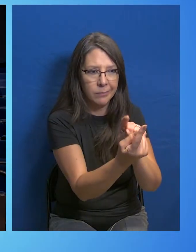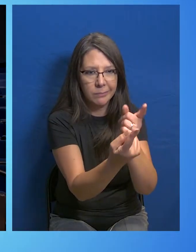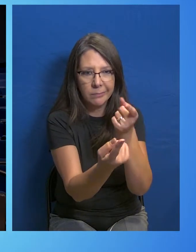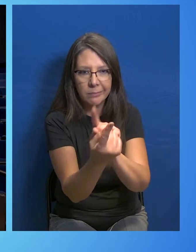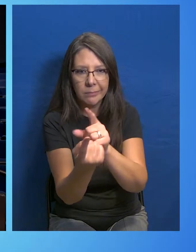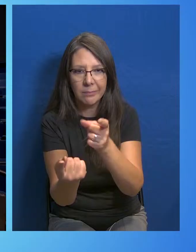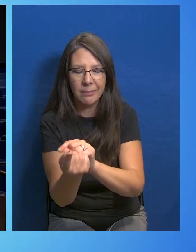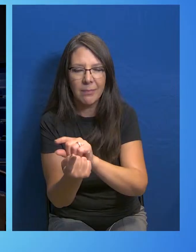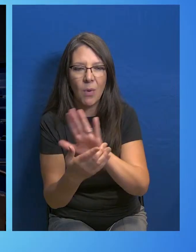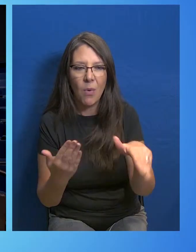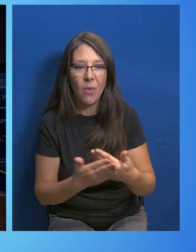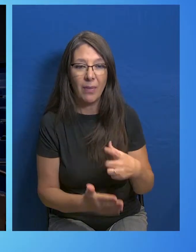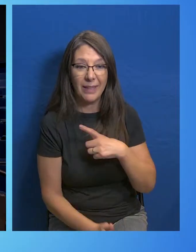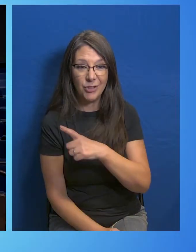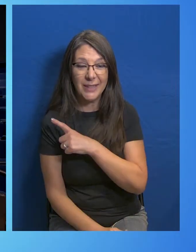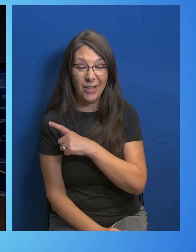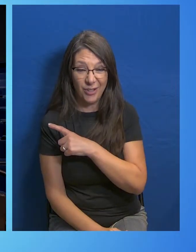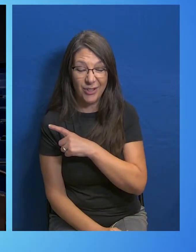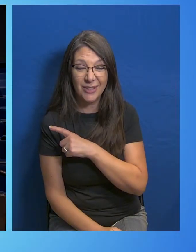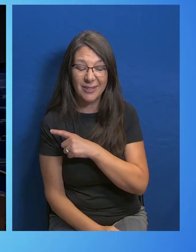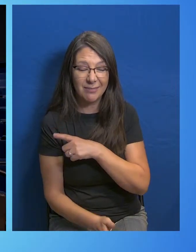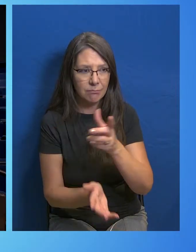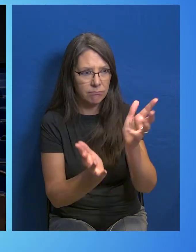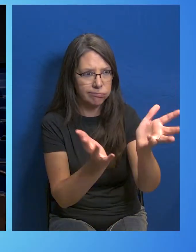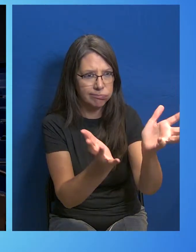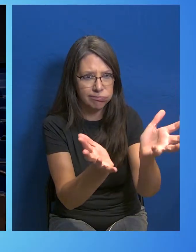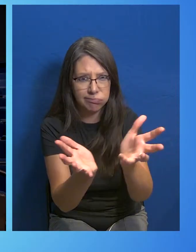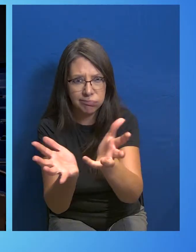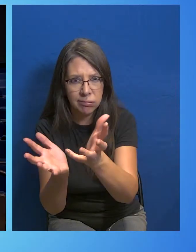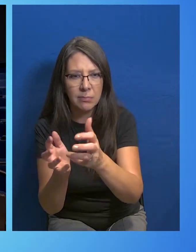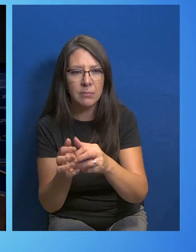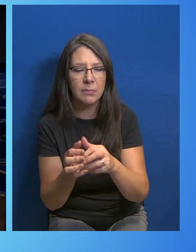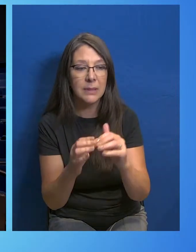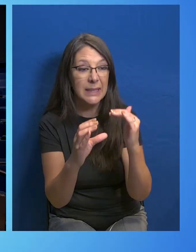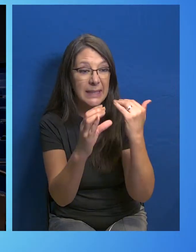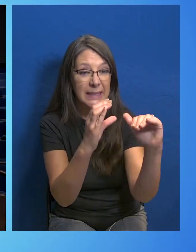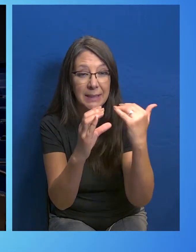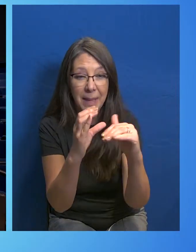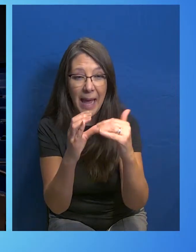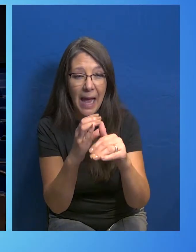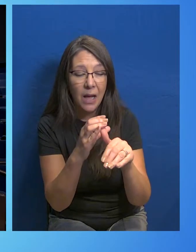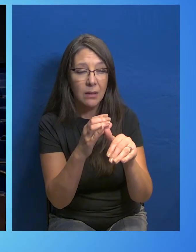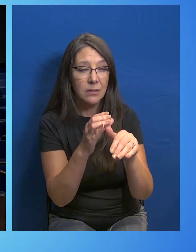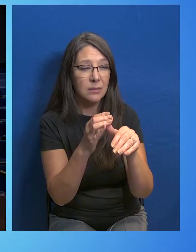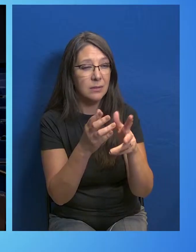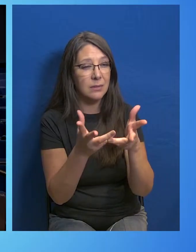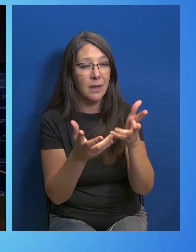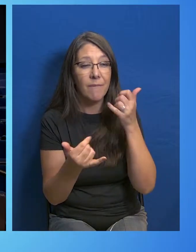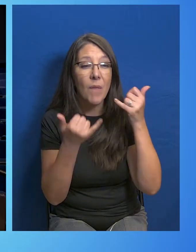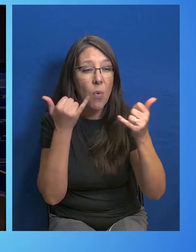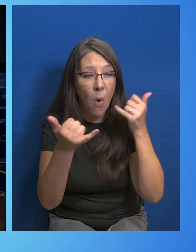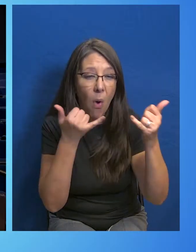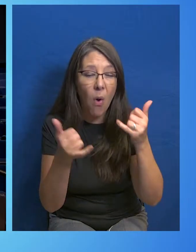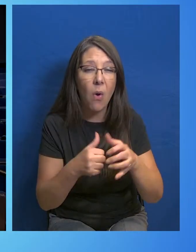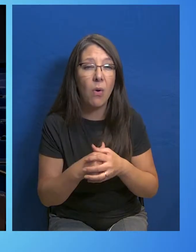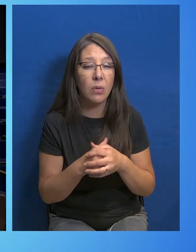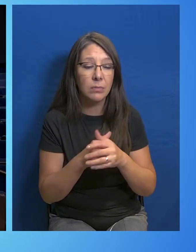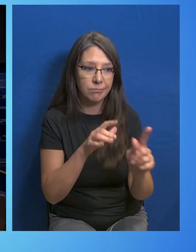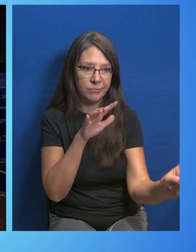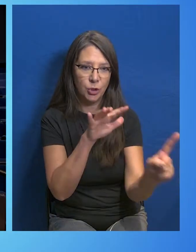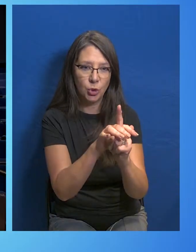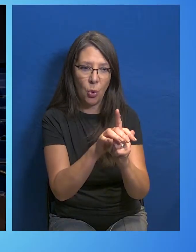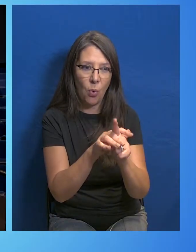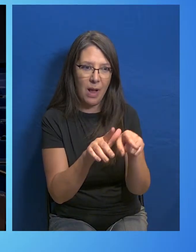them, sending emails, making phone calls, going to committee meetings and talking